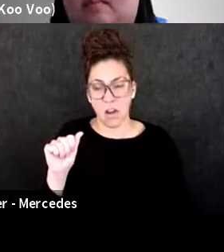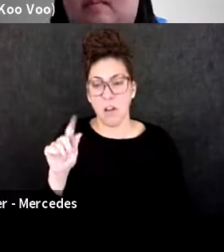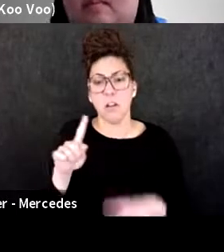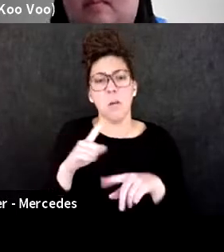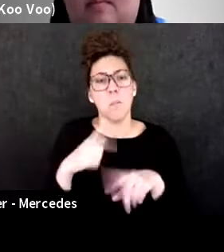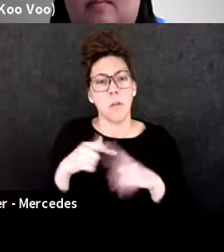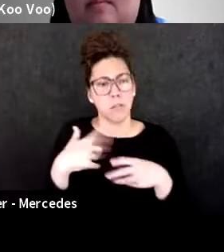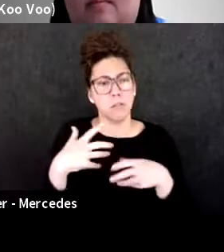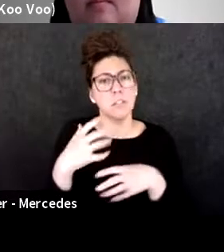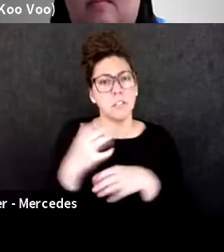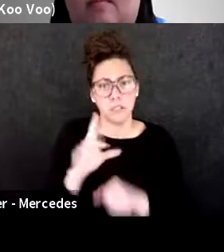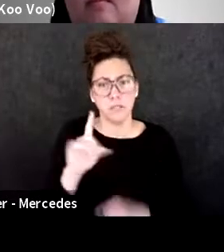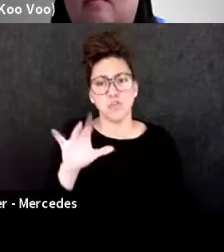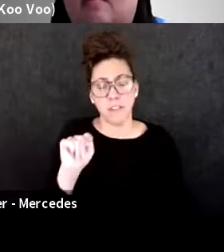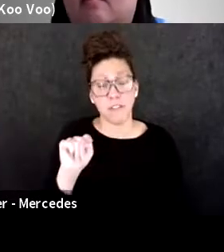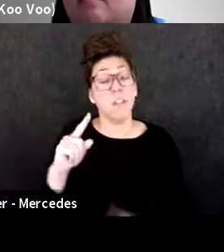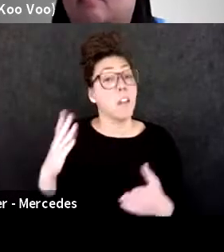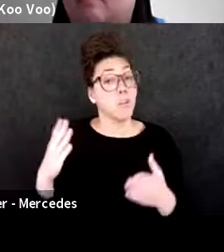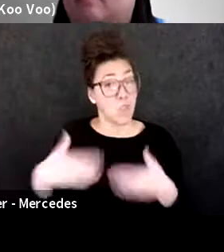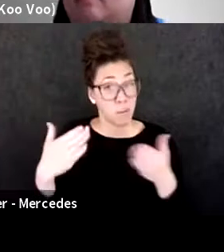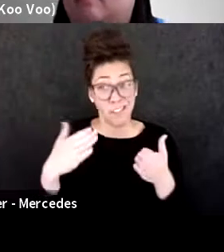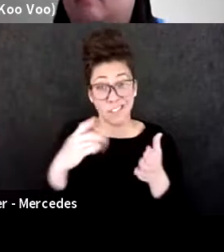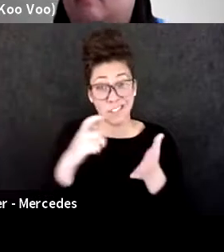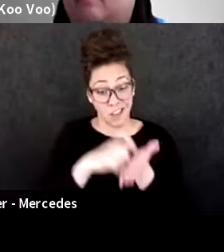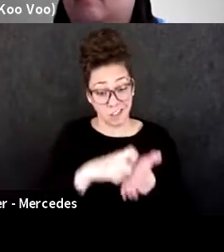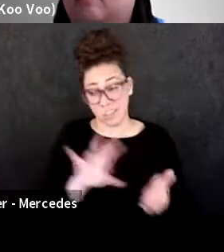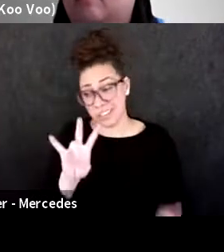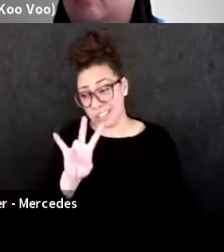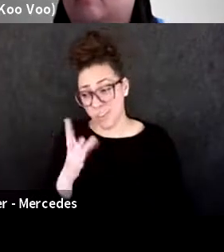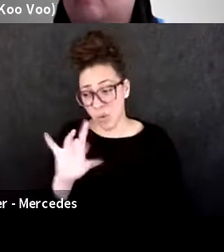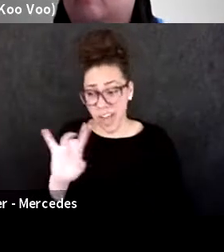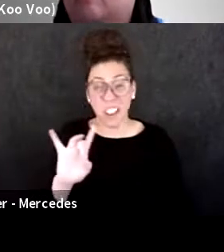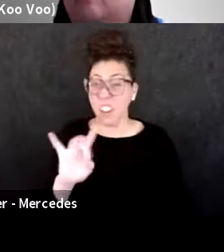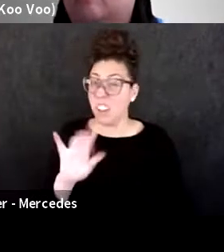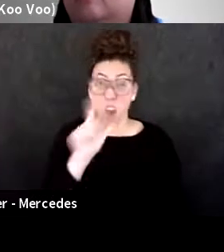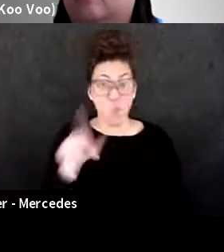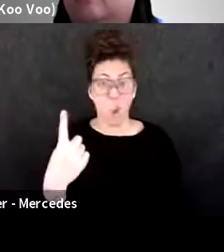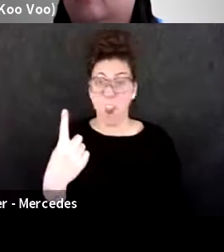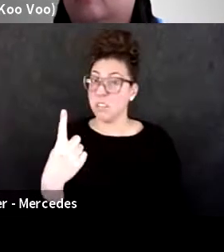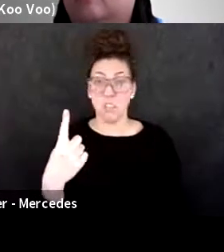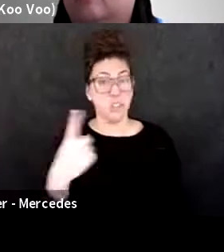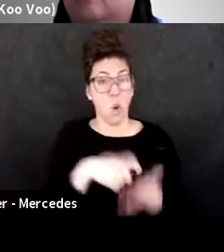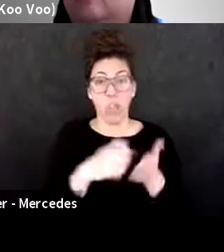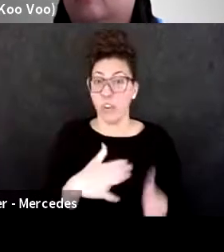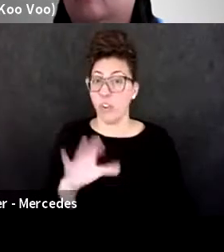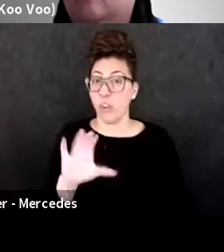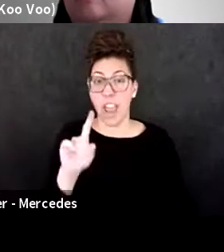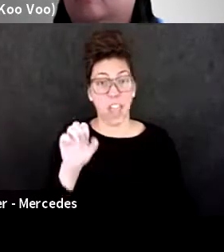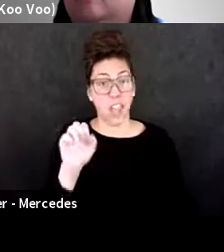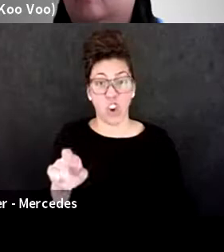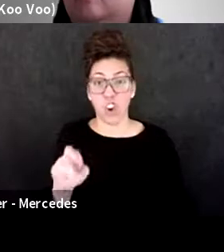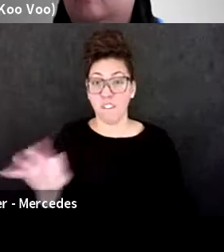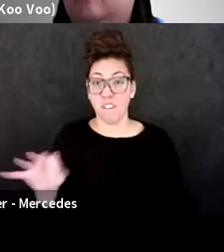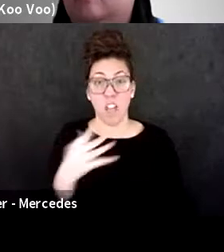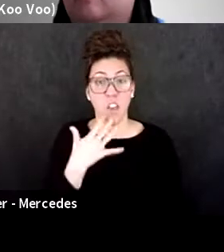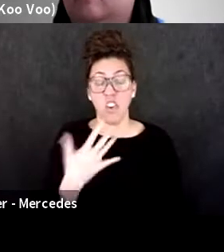and the recommended texts were probably 7 or 8, and there wasn't a single author or editor of color. And so again, I just